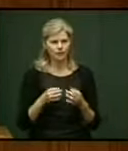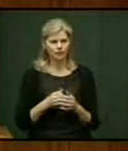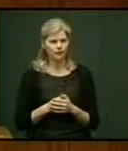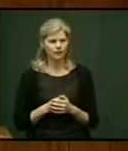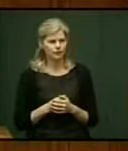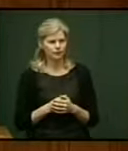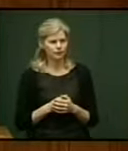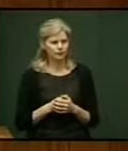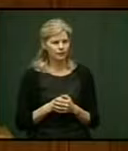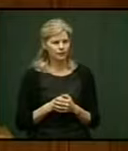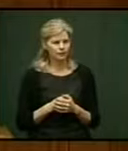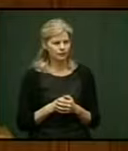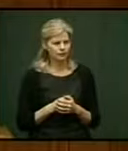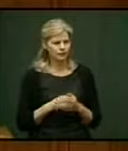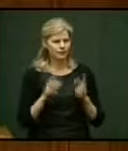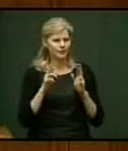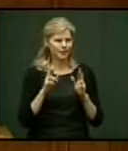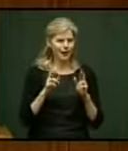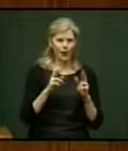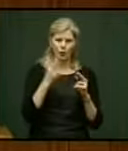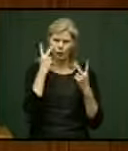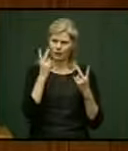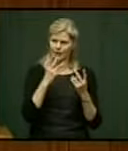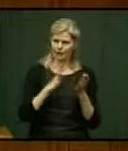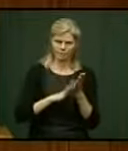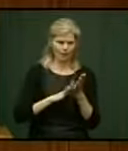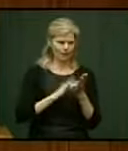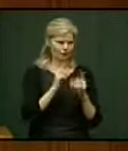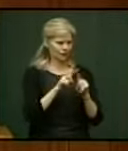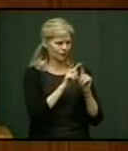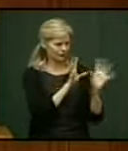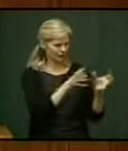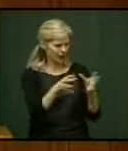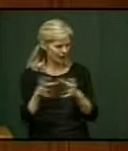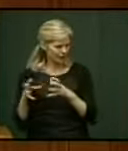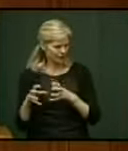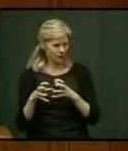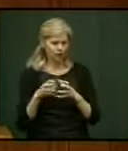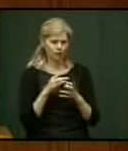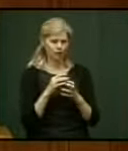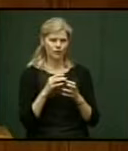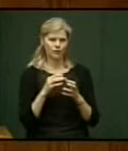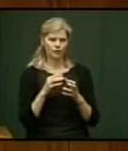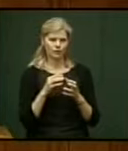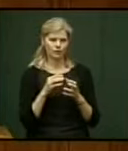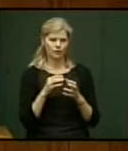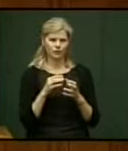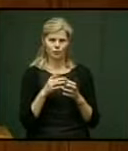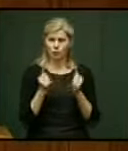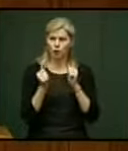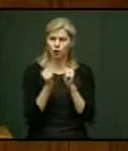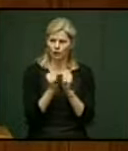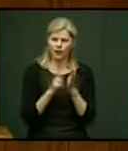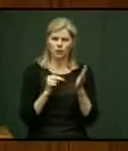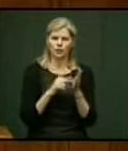assumptions and persuade members from all sides of the House that New Zealanders will greatly benefit from a much smarter transport and urban land